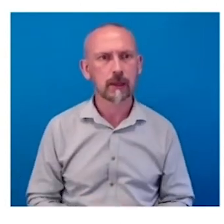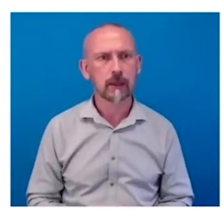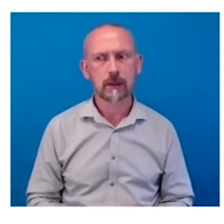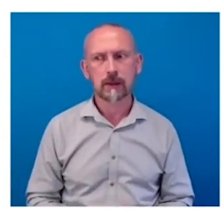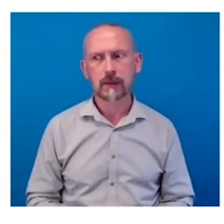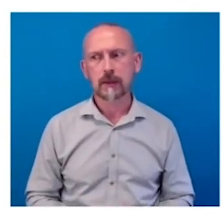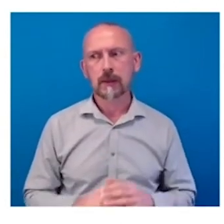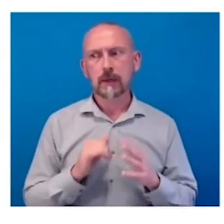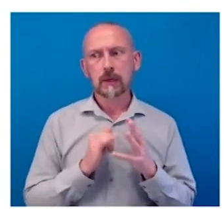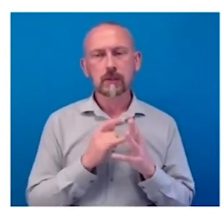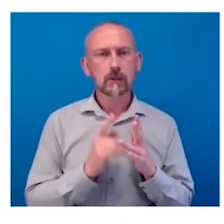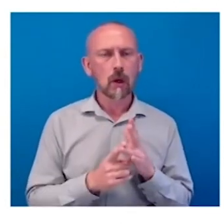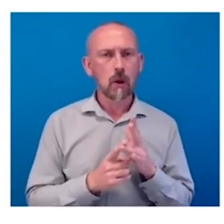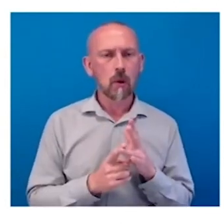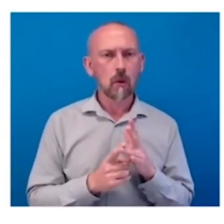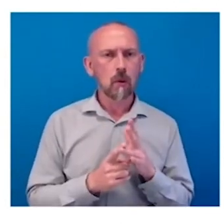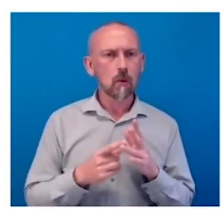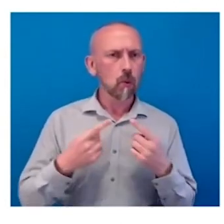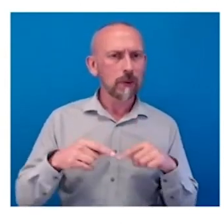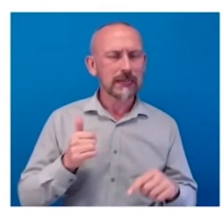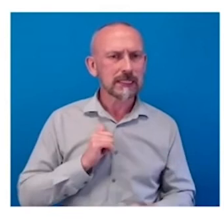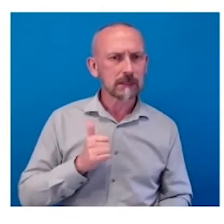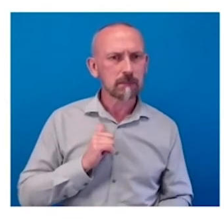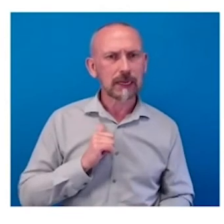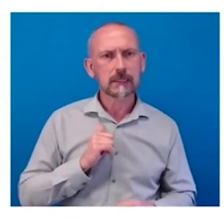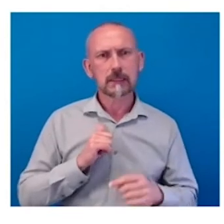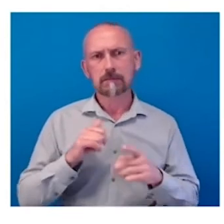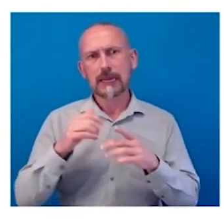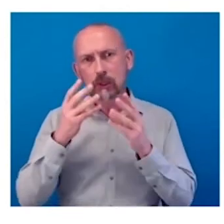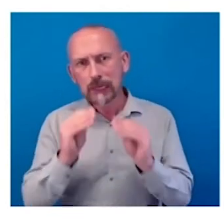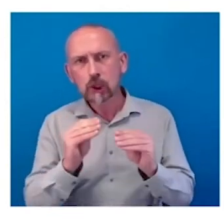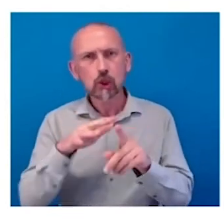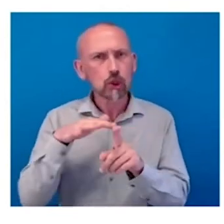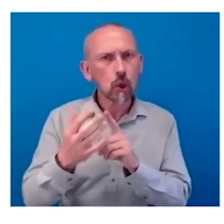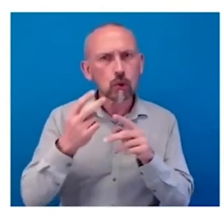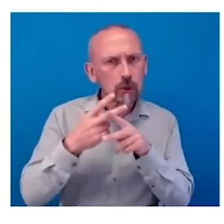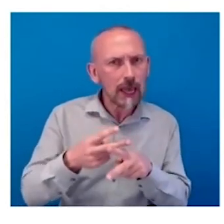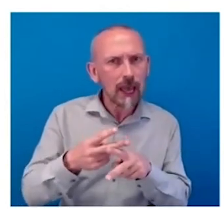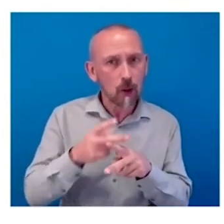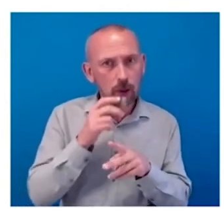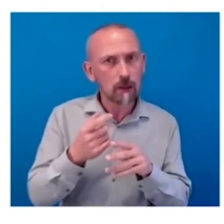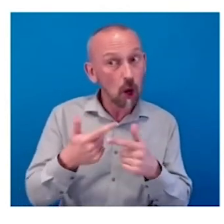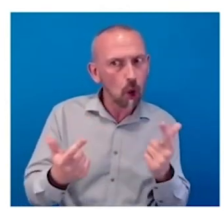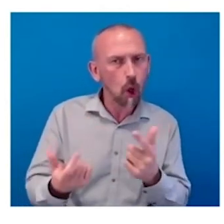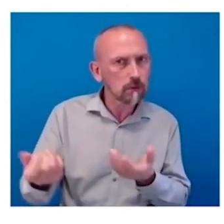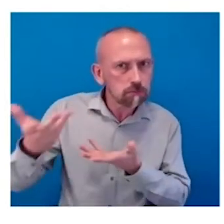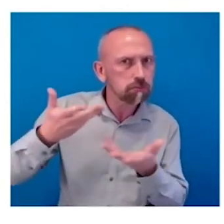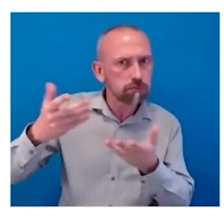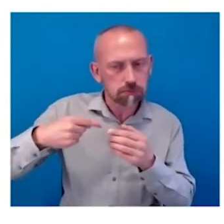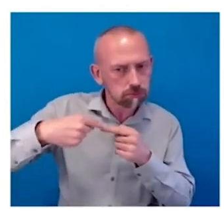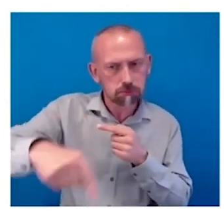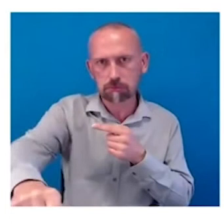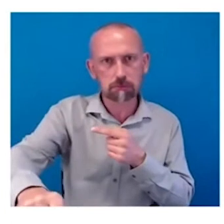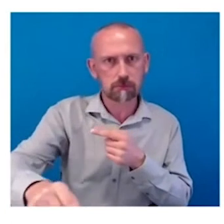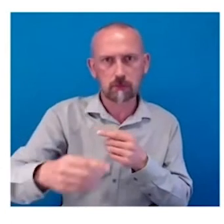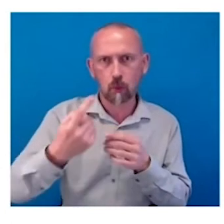basically we expect to see a lot in terms of education and social care over the next year. And indeed, next week, we are hosting a symposium with the